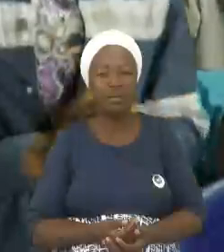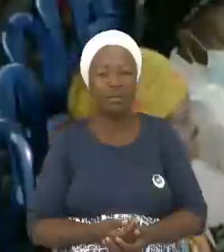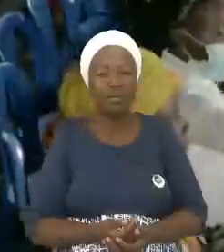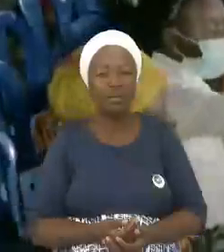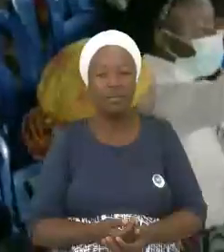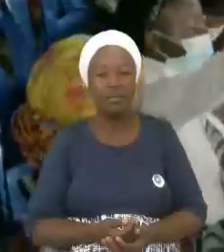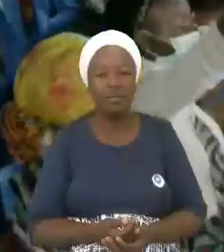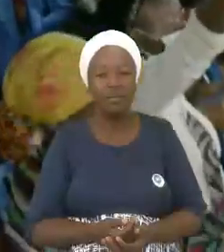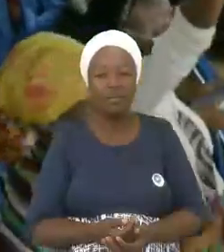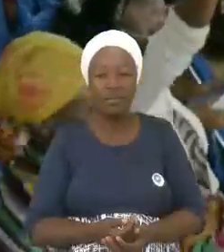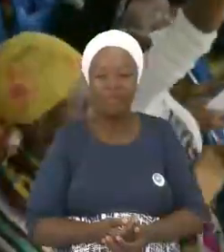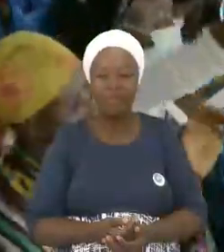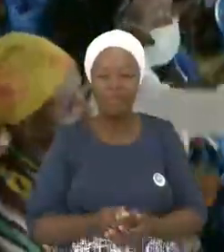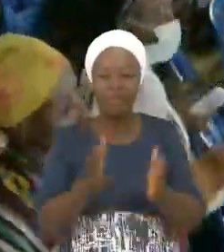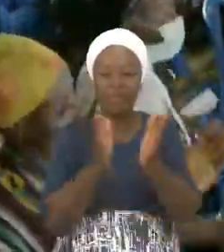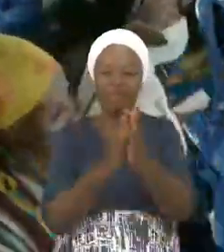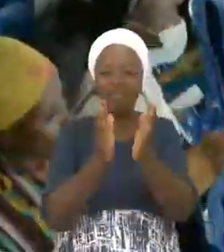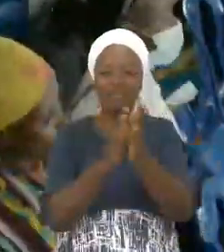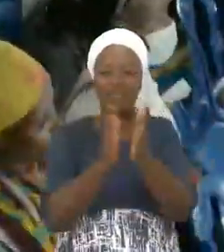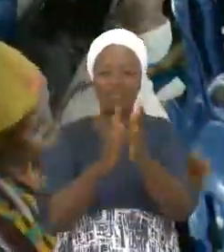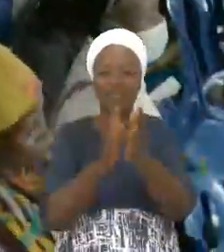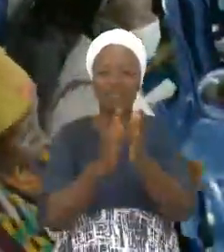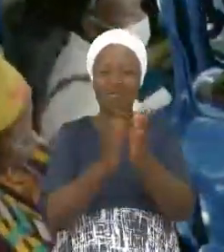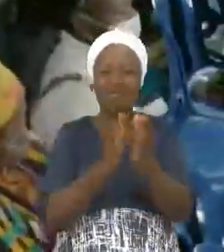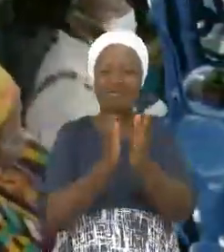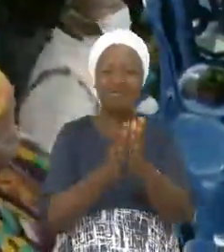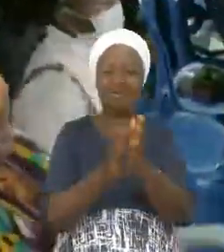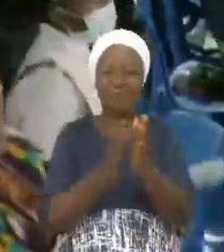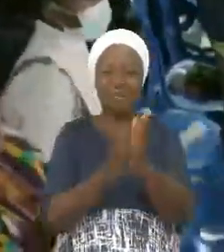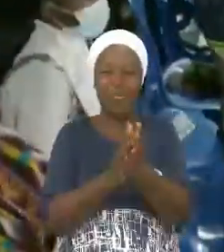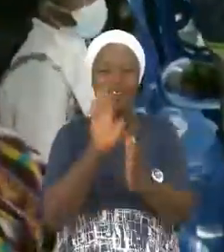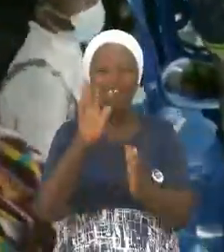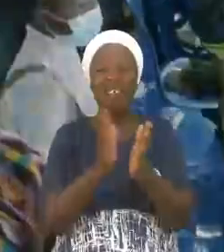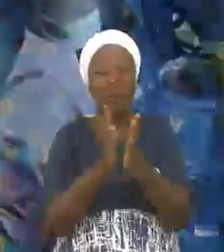Your clapping is funny to me, like you're clapping in the village.